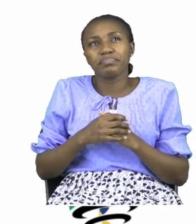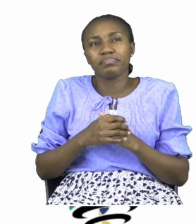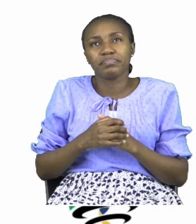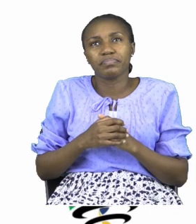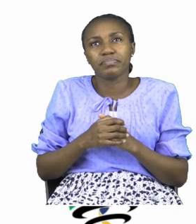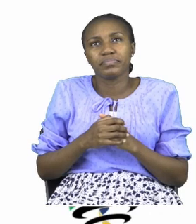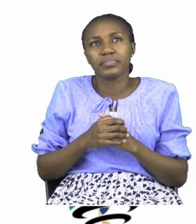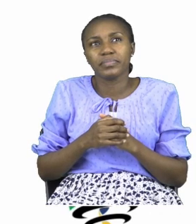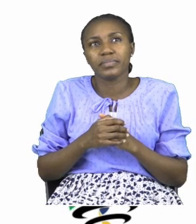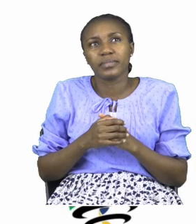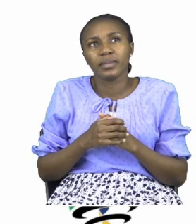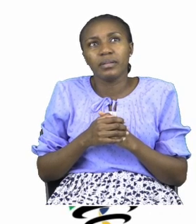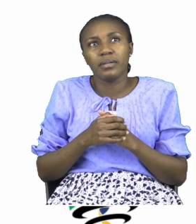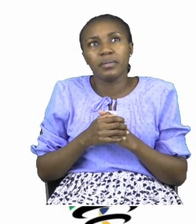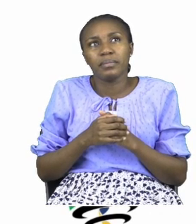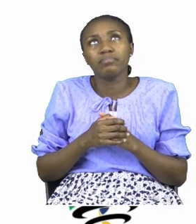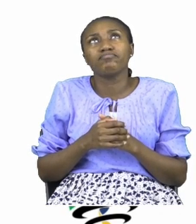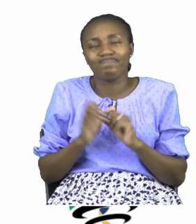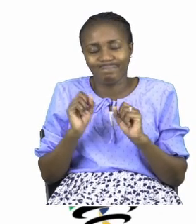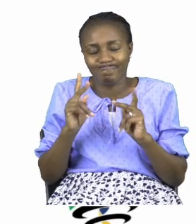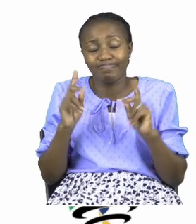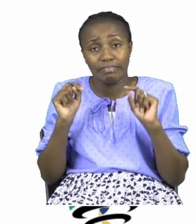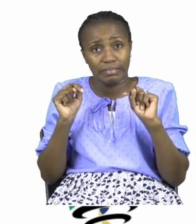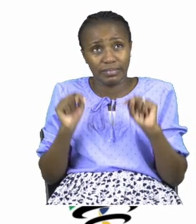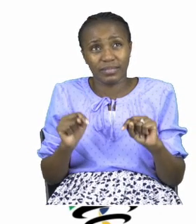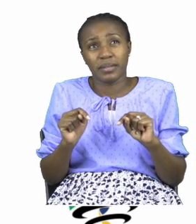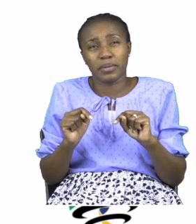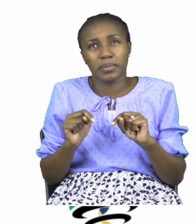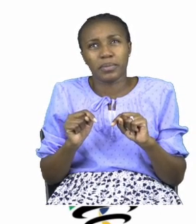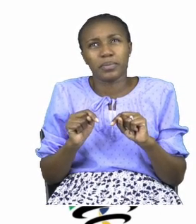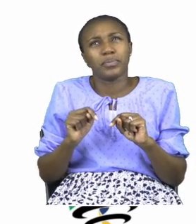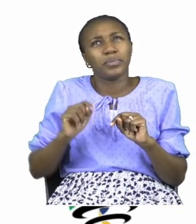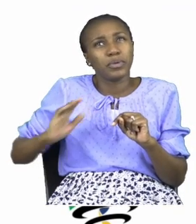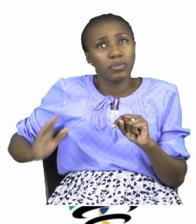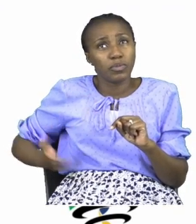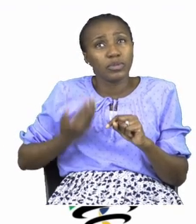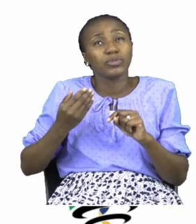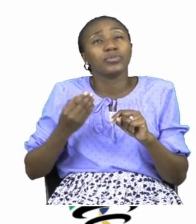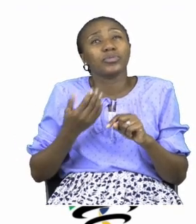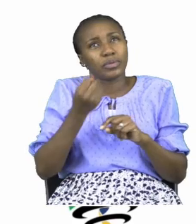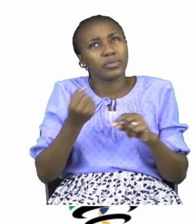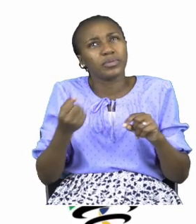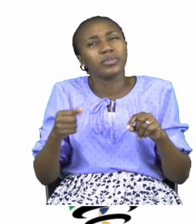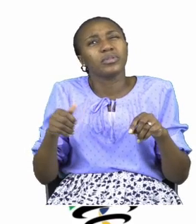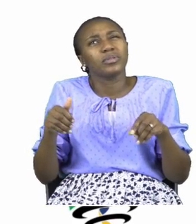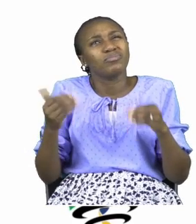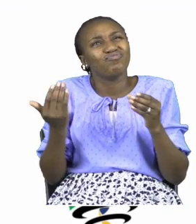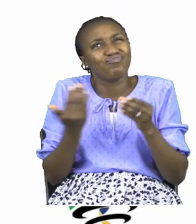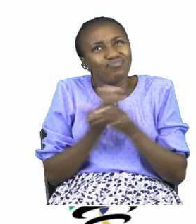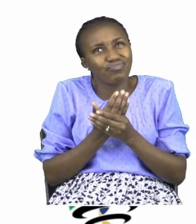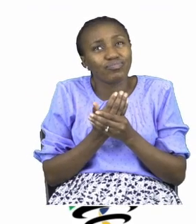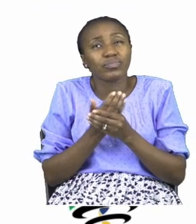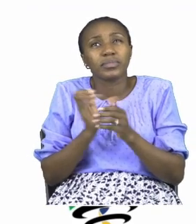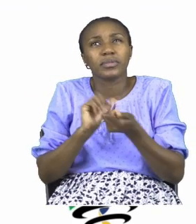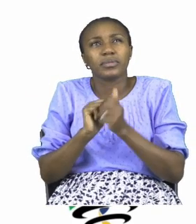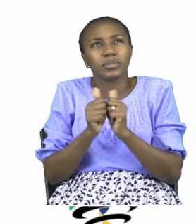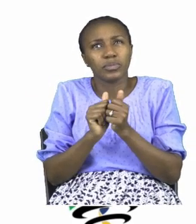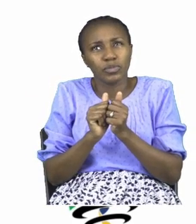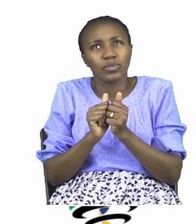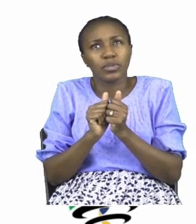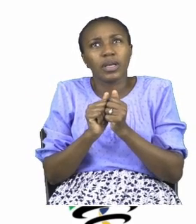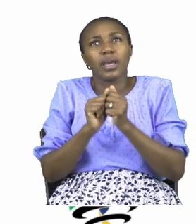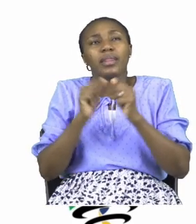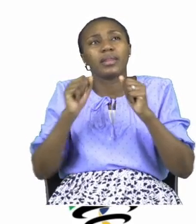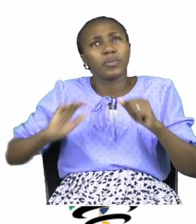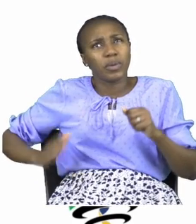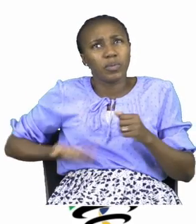out? Currently, we want to introduce the sport to different